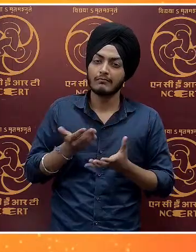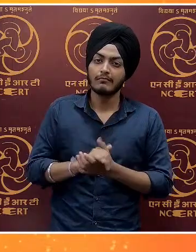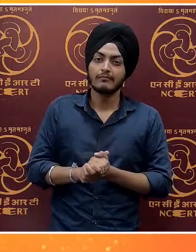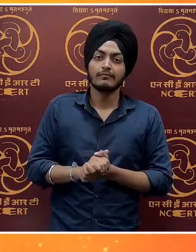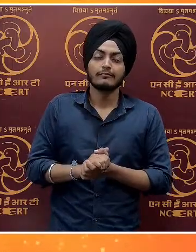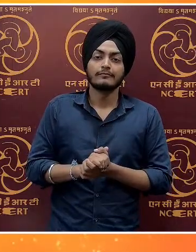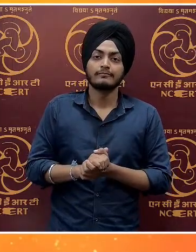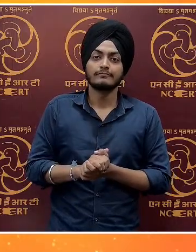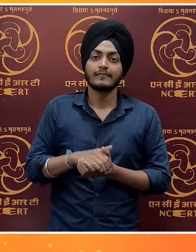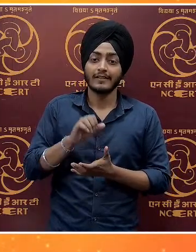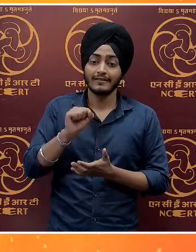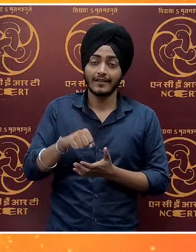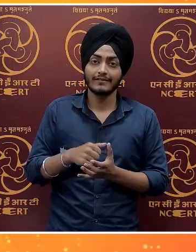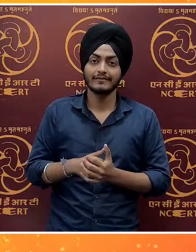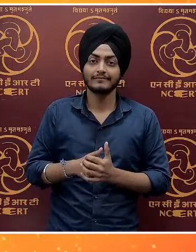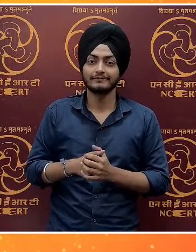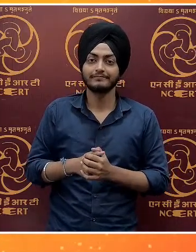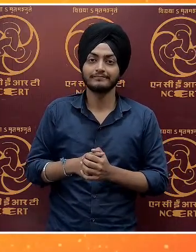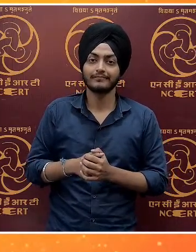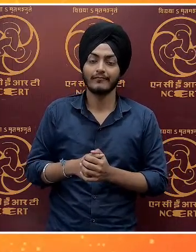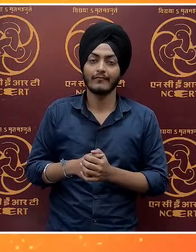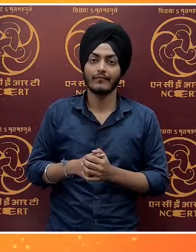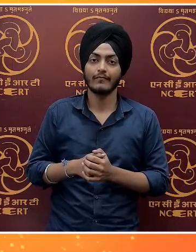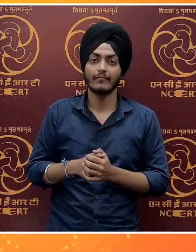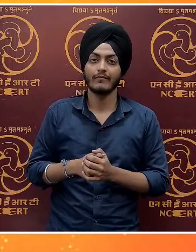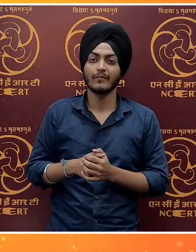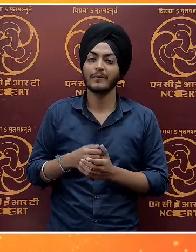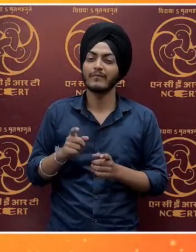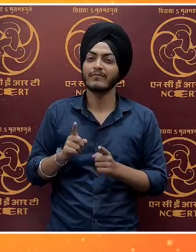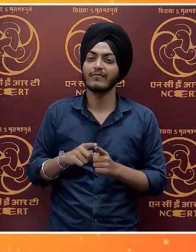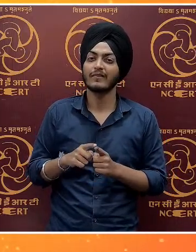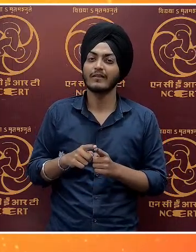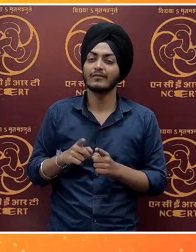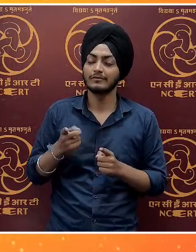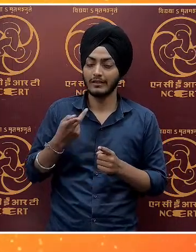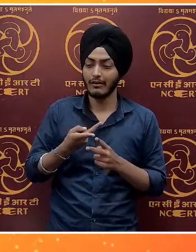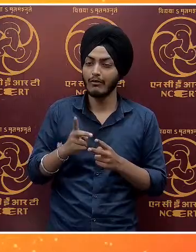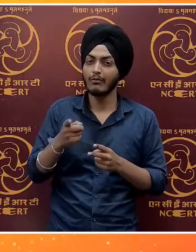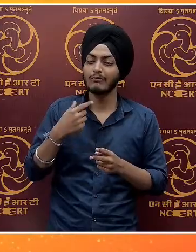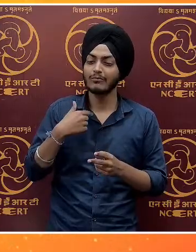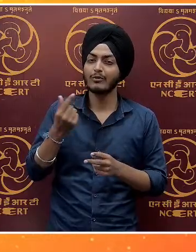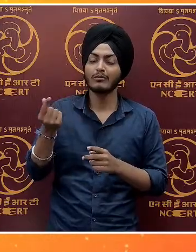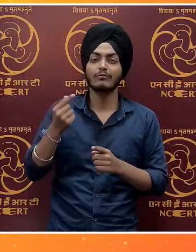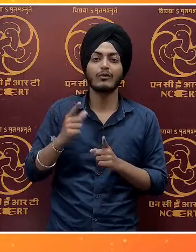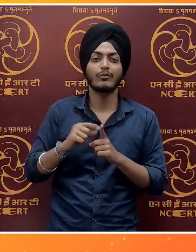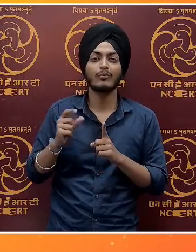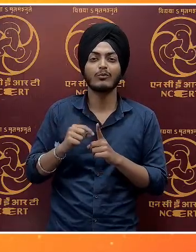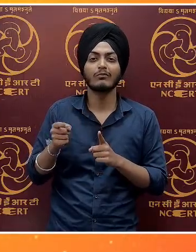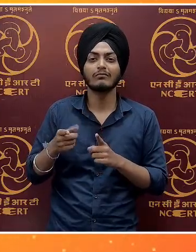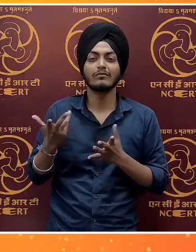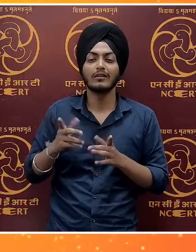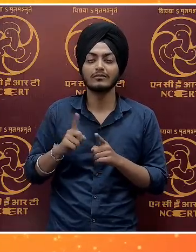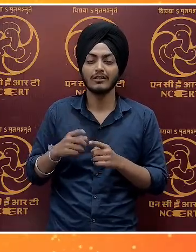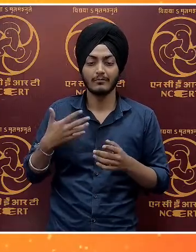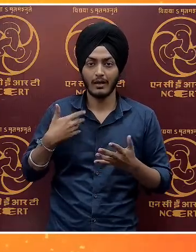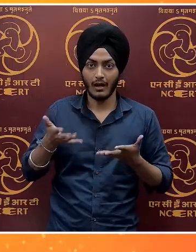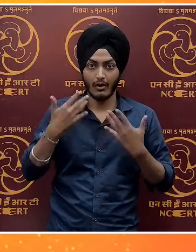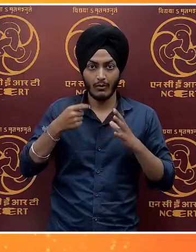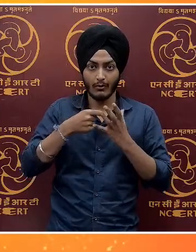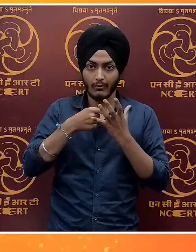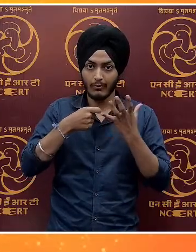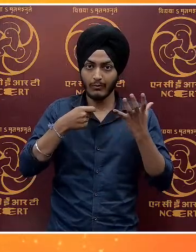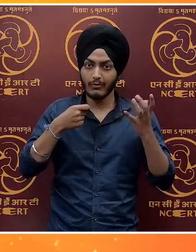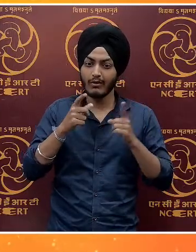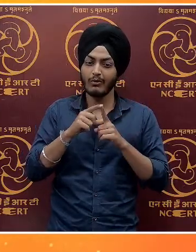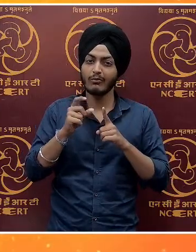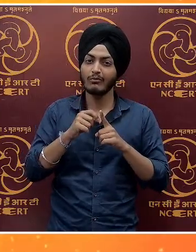breathe, yes. And what do you do when you fill the air in the balloon? Oh